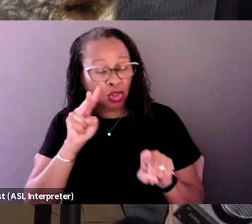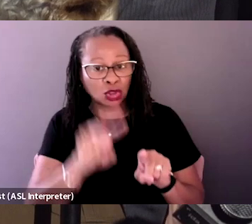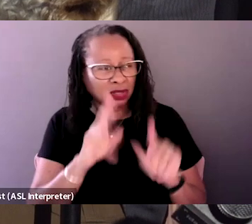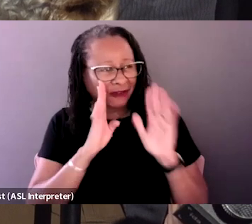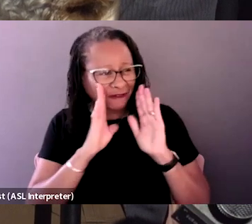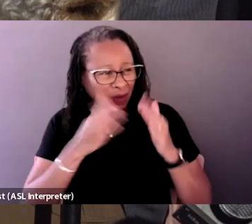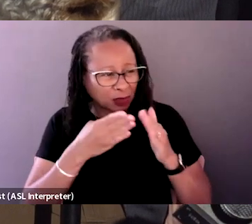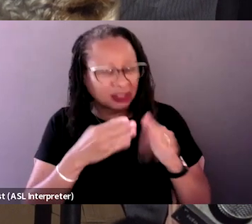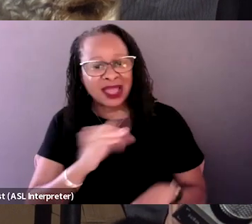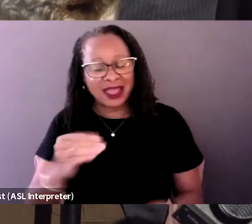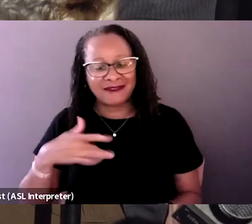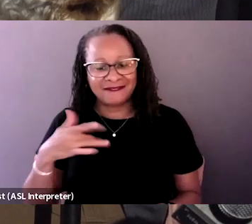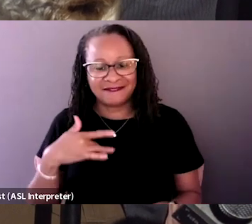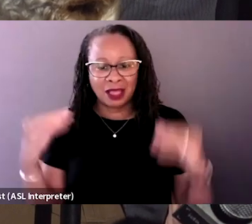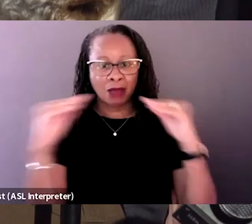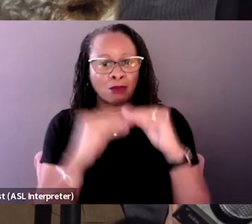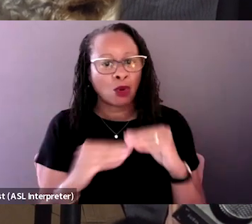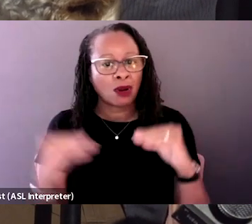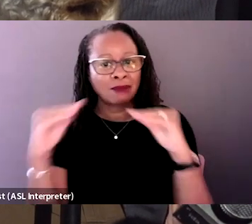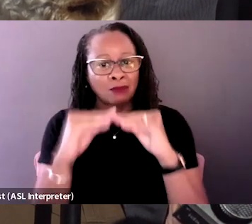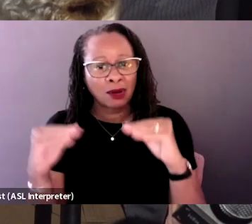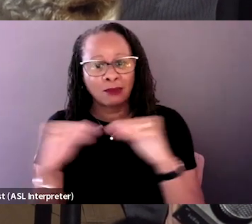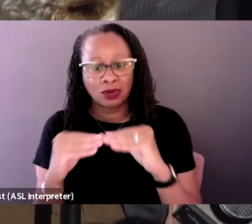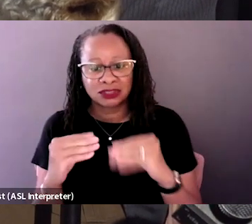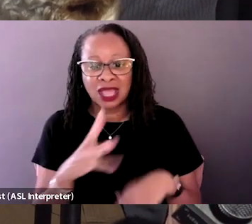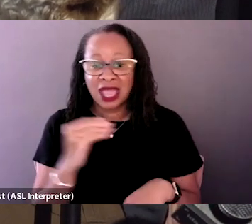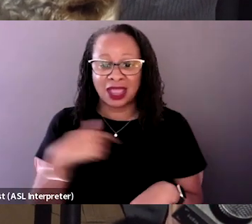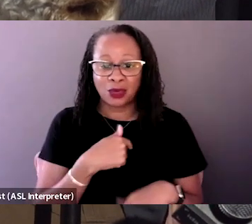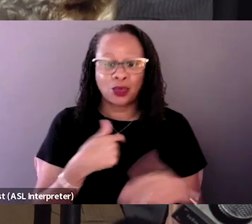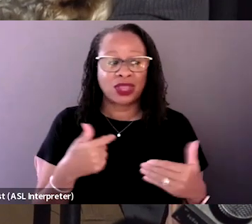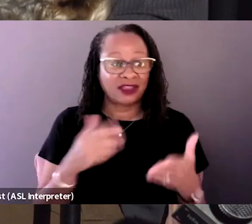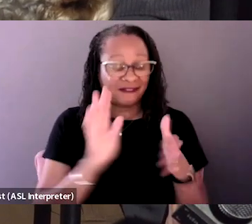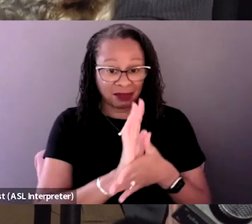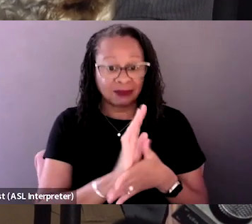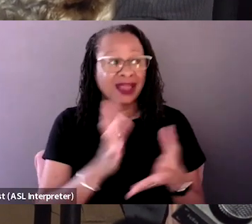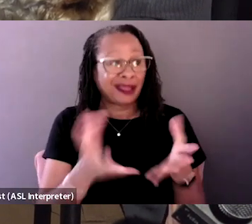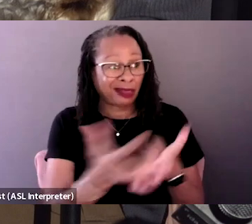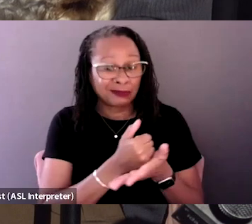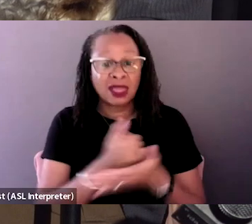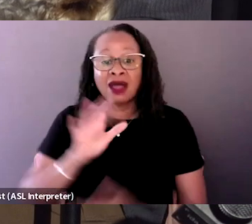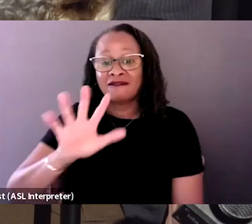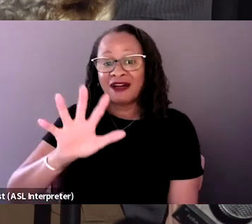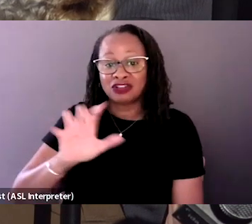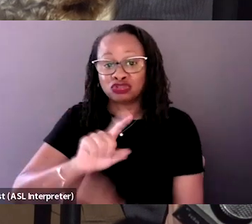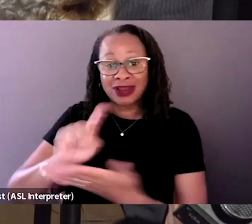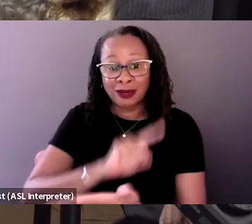look attentively and film more and more. And we filmed 500